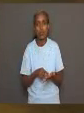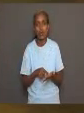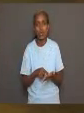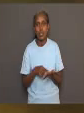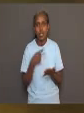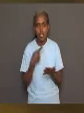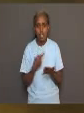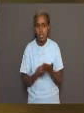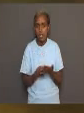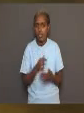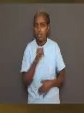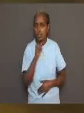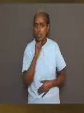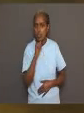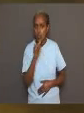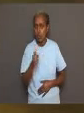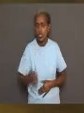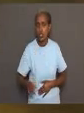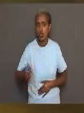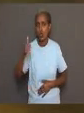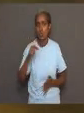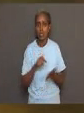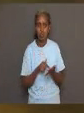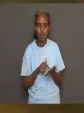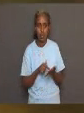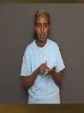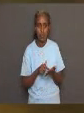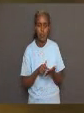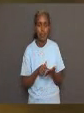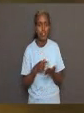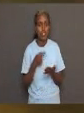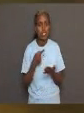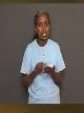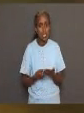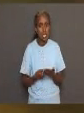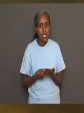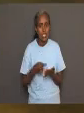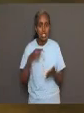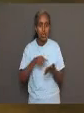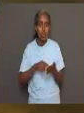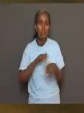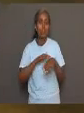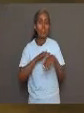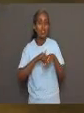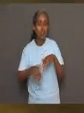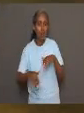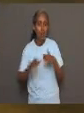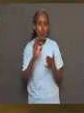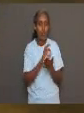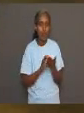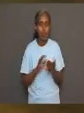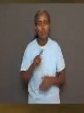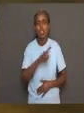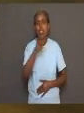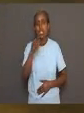that is not at the origin point, then the point-slope form equation